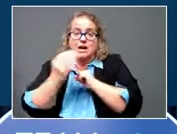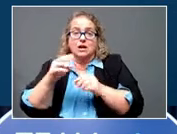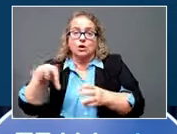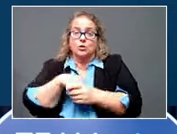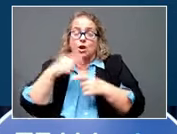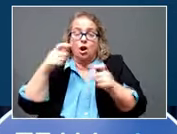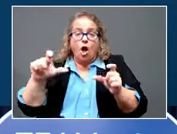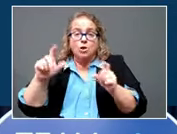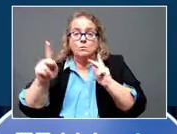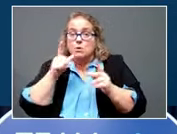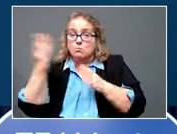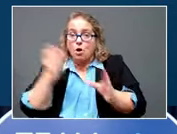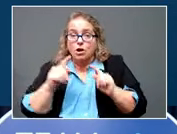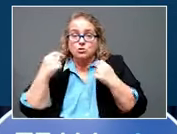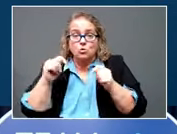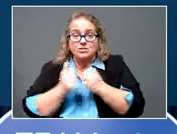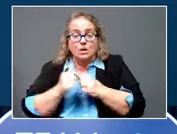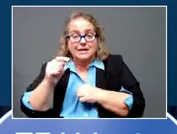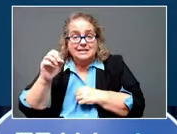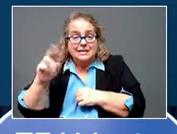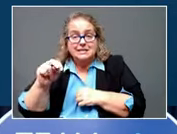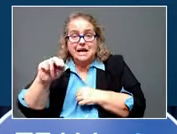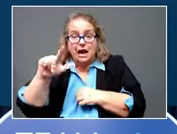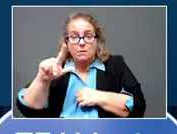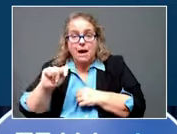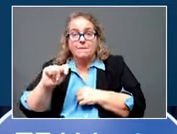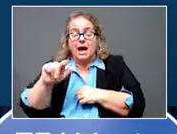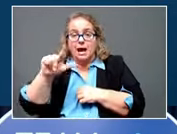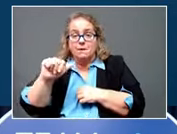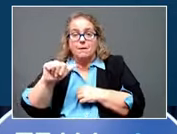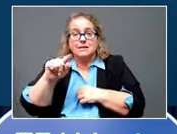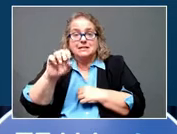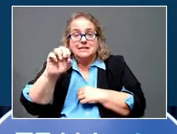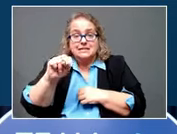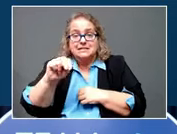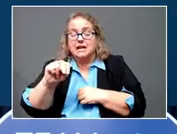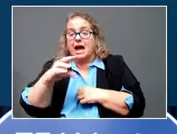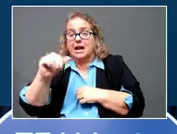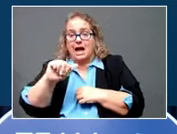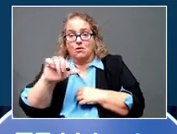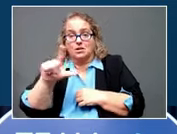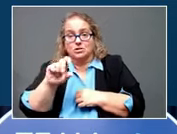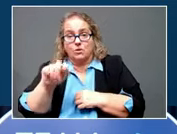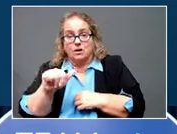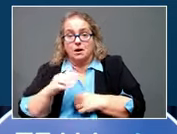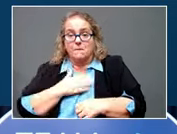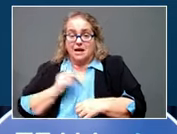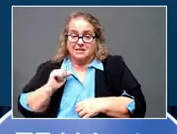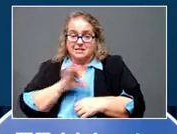Carolina, Alabama, and Arizona. I also want to thank my staff and Andy's staff as well, because